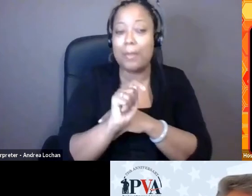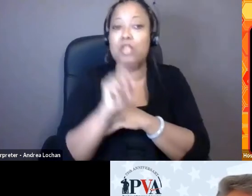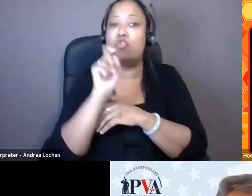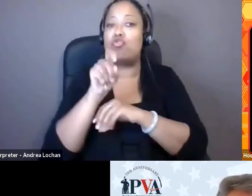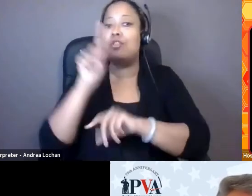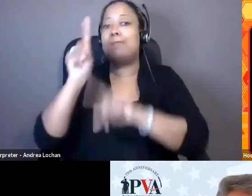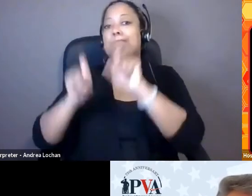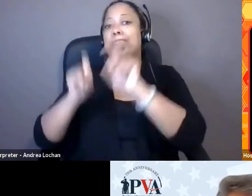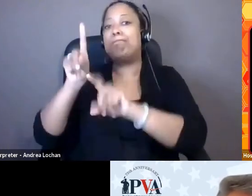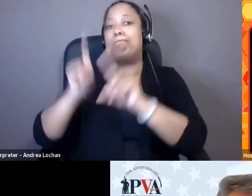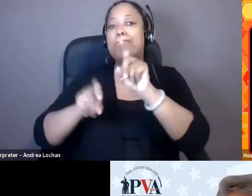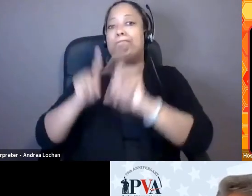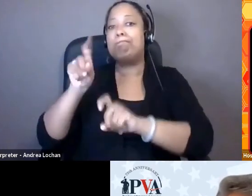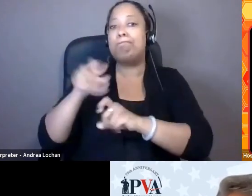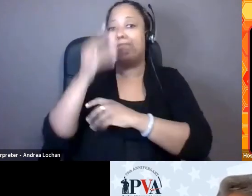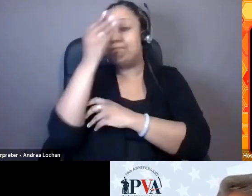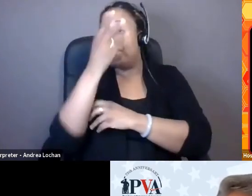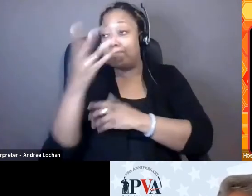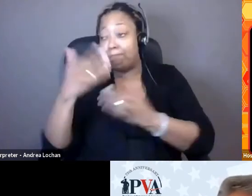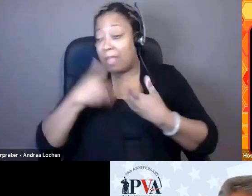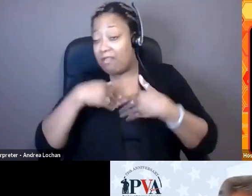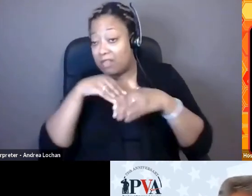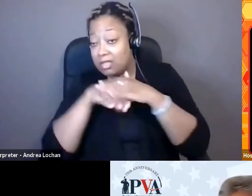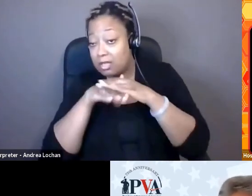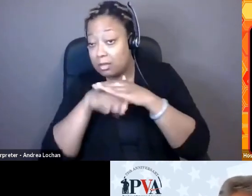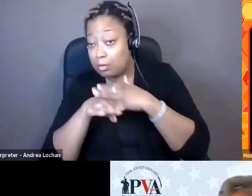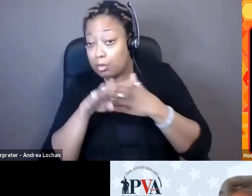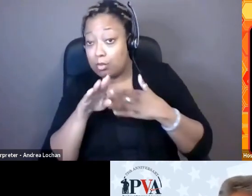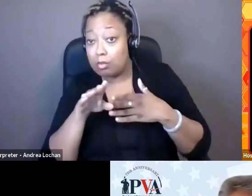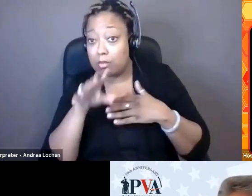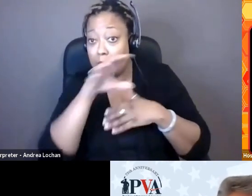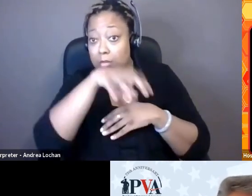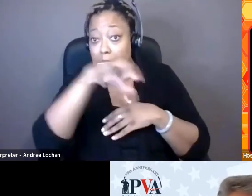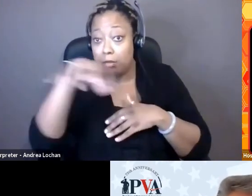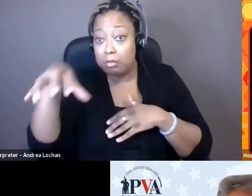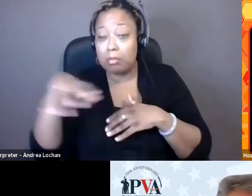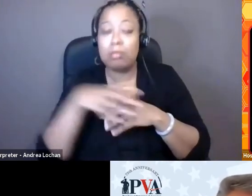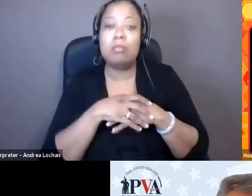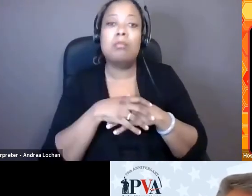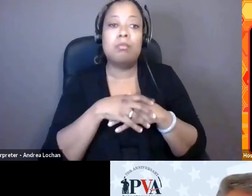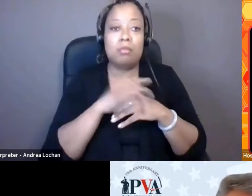and inquire about that if they do have accessible units in the building and if they're